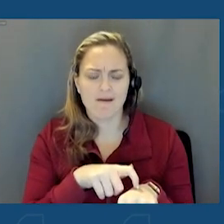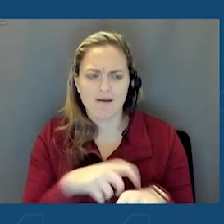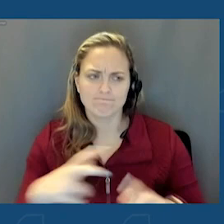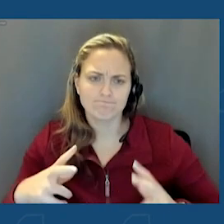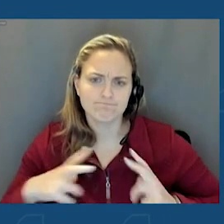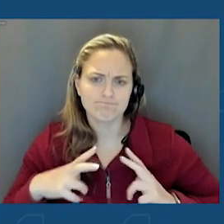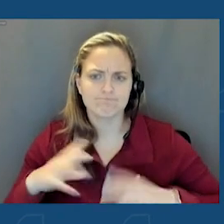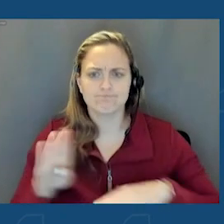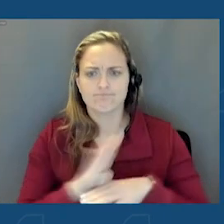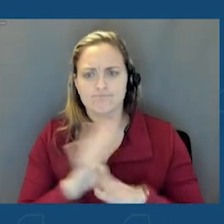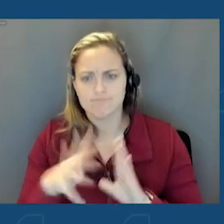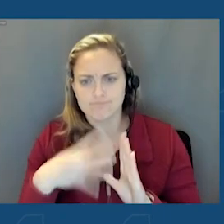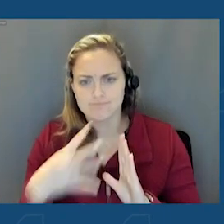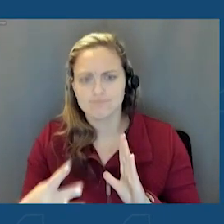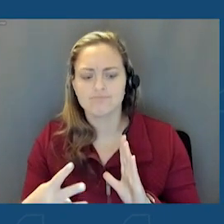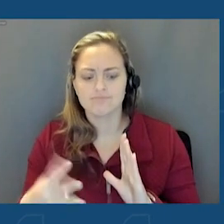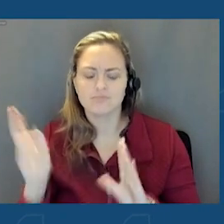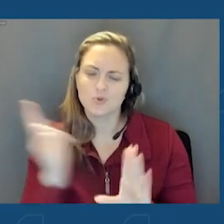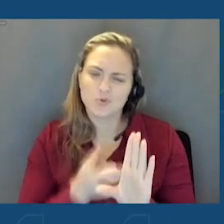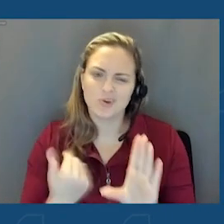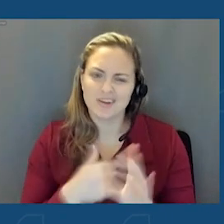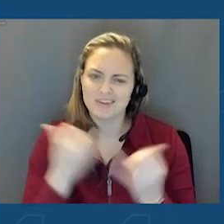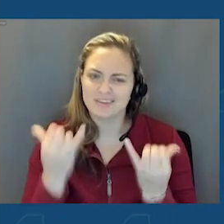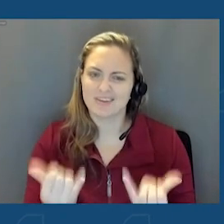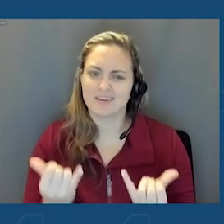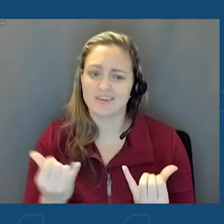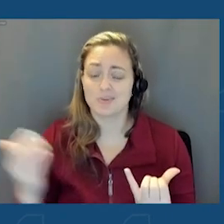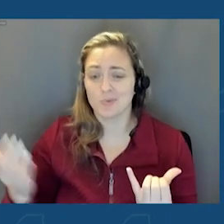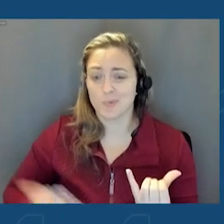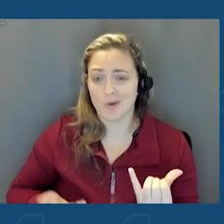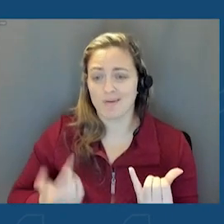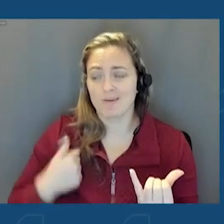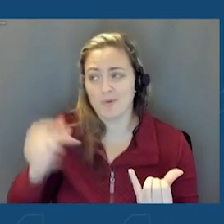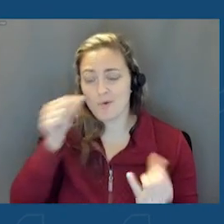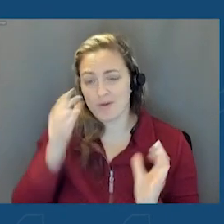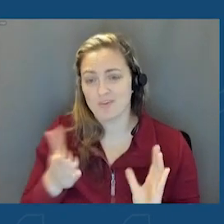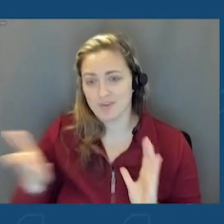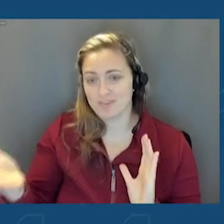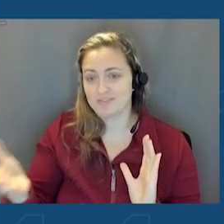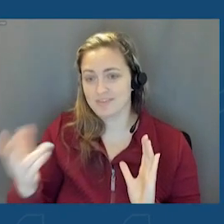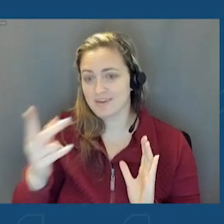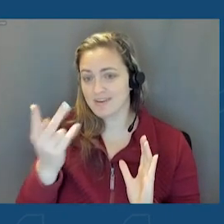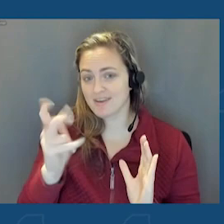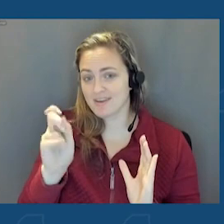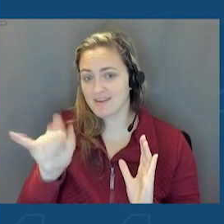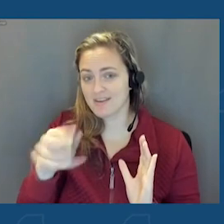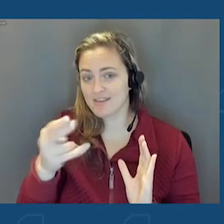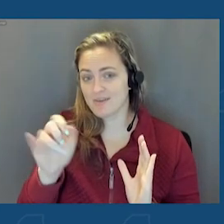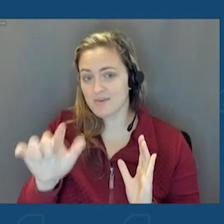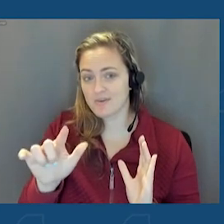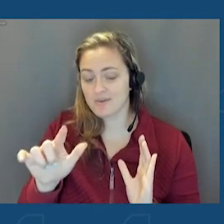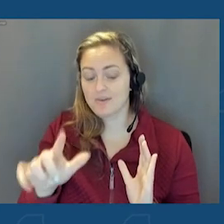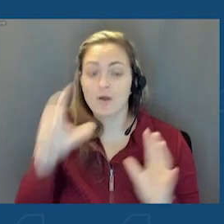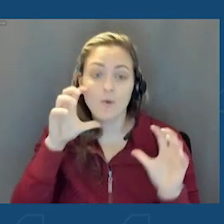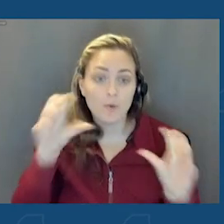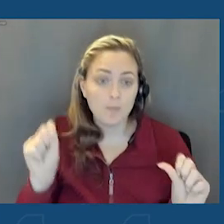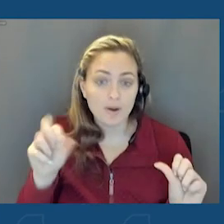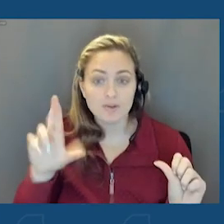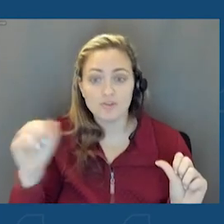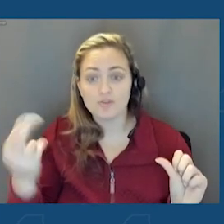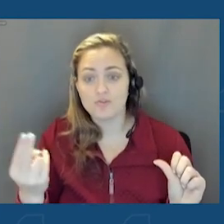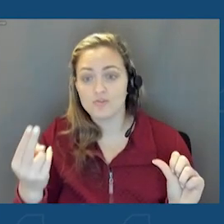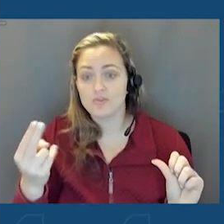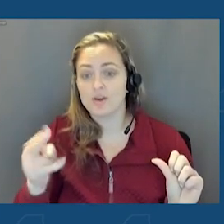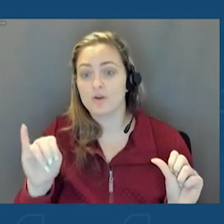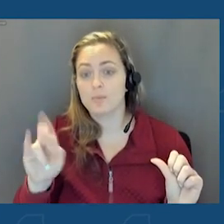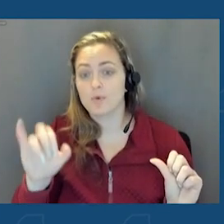busy schedule to join us today to welcome our Governor, Kathy Hochul, our President, Rick Maroko,